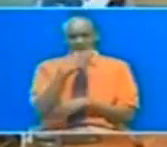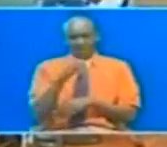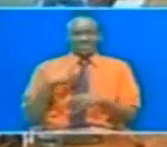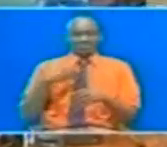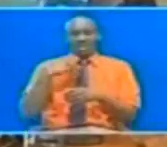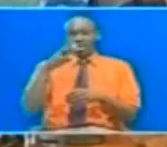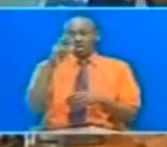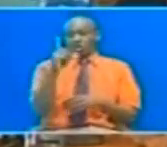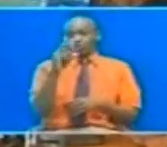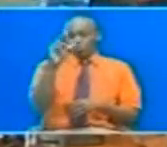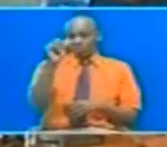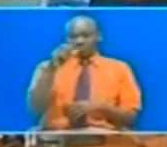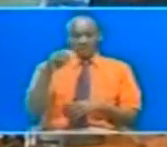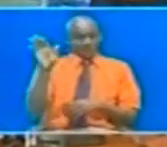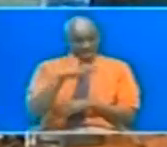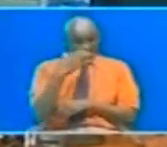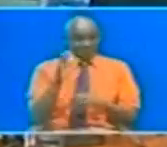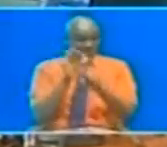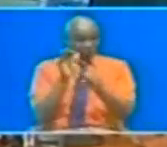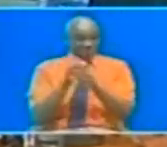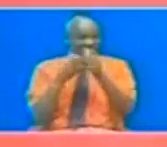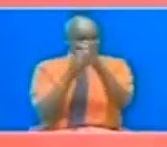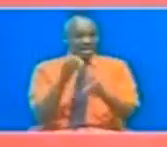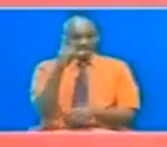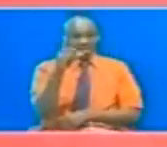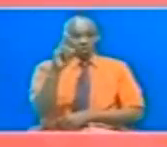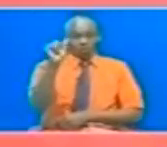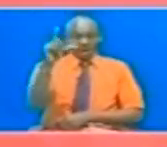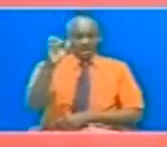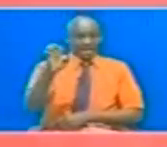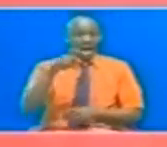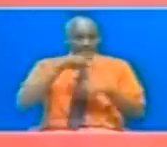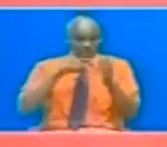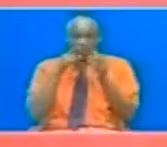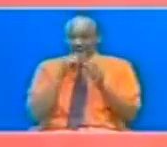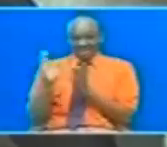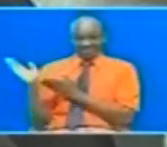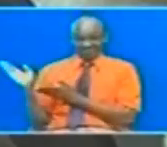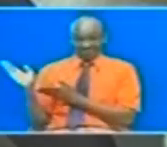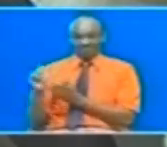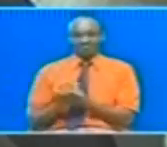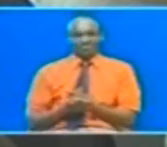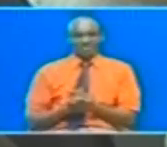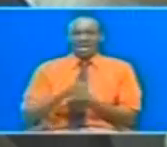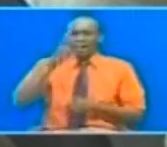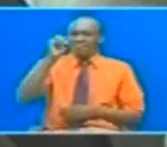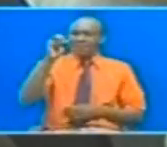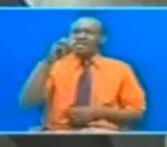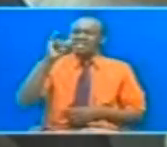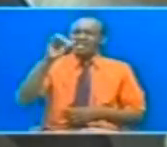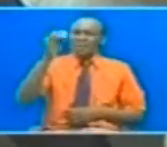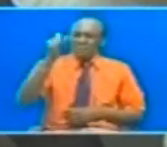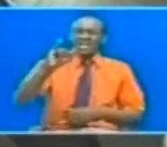Leader Aden Duale and his Jubilee colleagues on Wednesday regarding the man Meshack Yebei. Meshack Yebei was